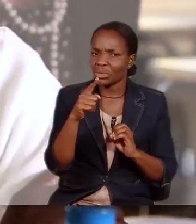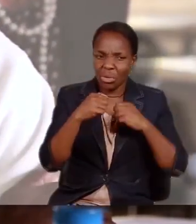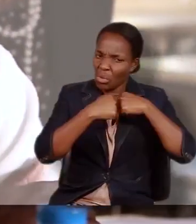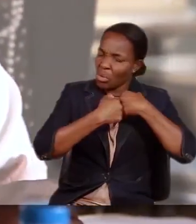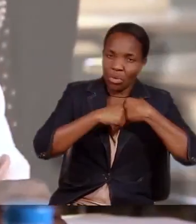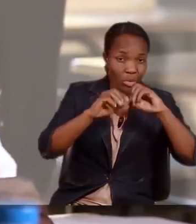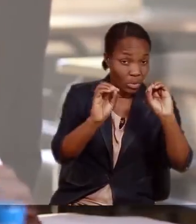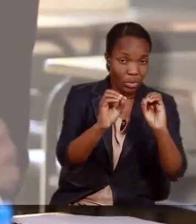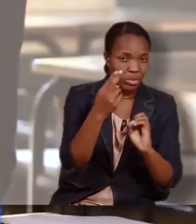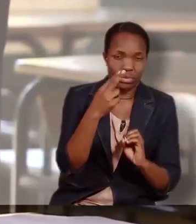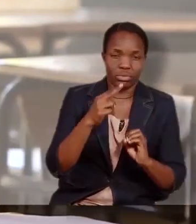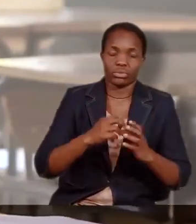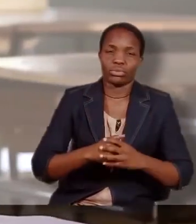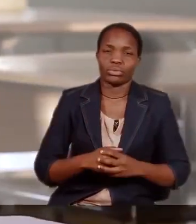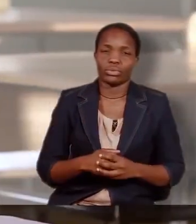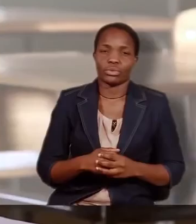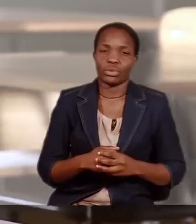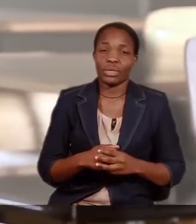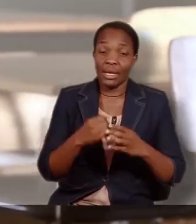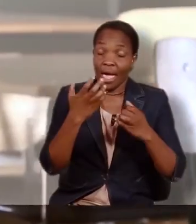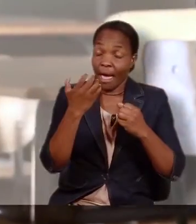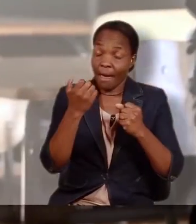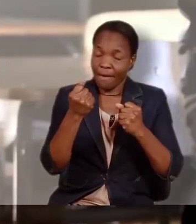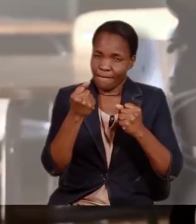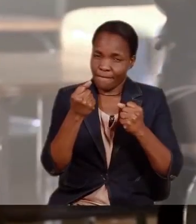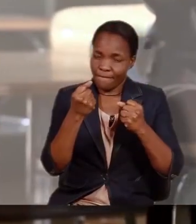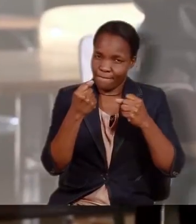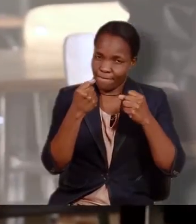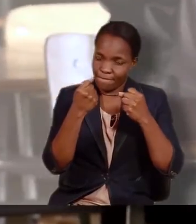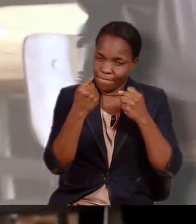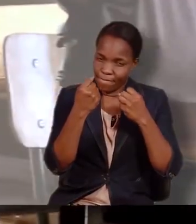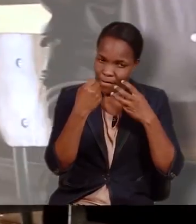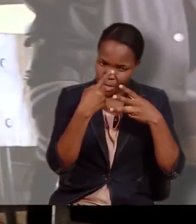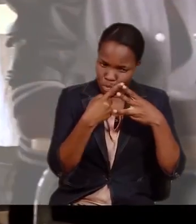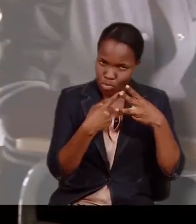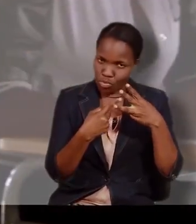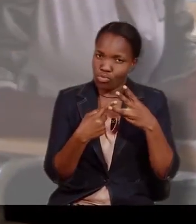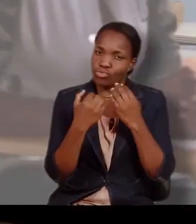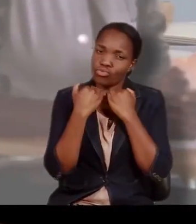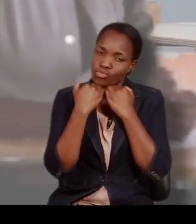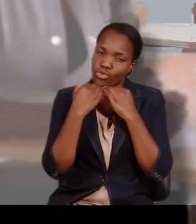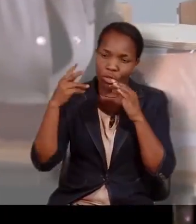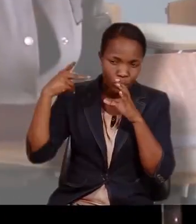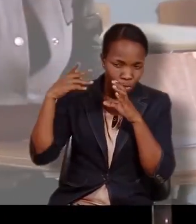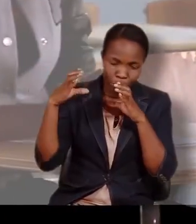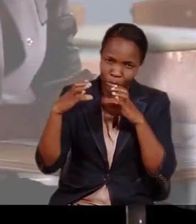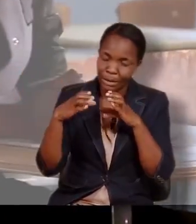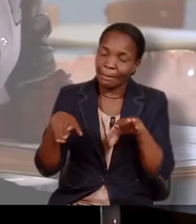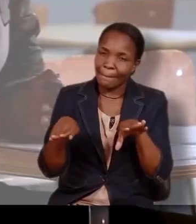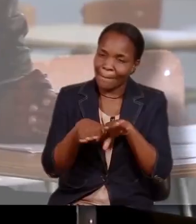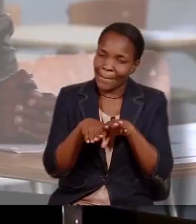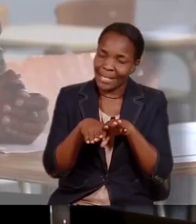There were three important movements that made life very difficult for the National